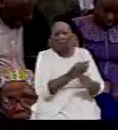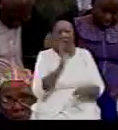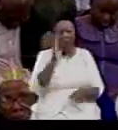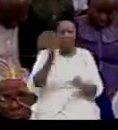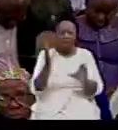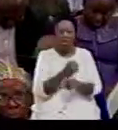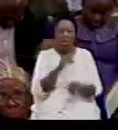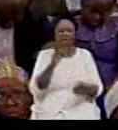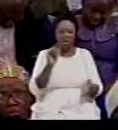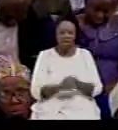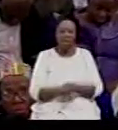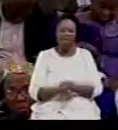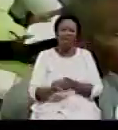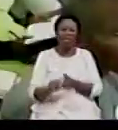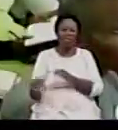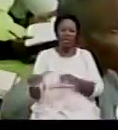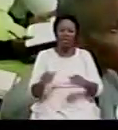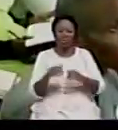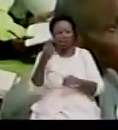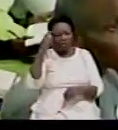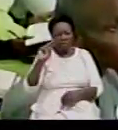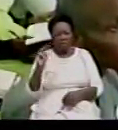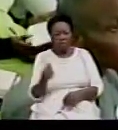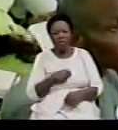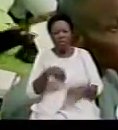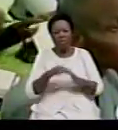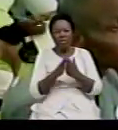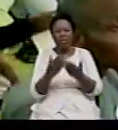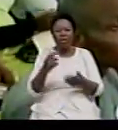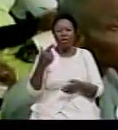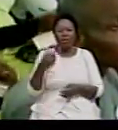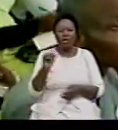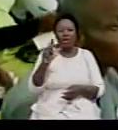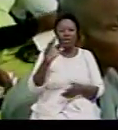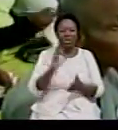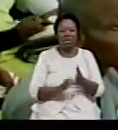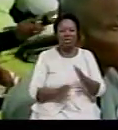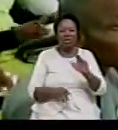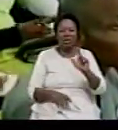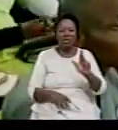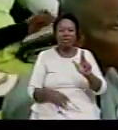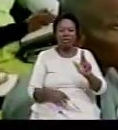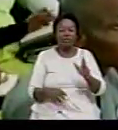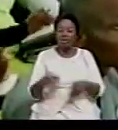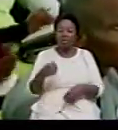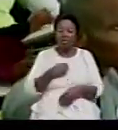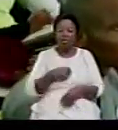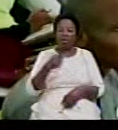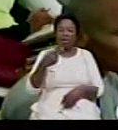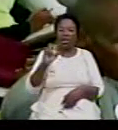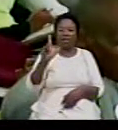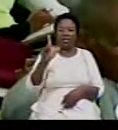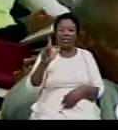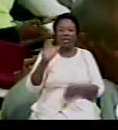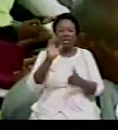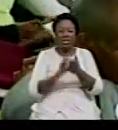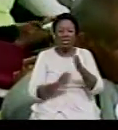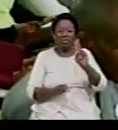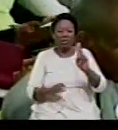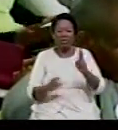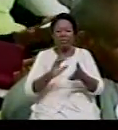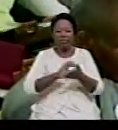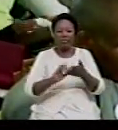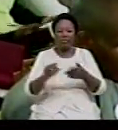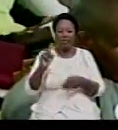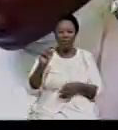that done? Galatians chapter 2, reading from verse 20. In Galatians chapter 2, verse